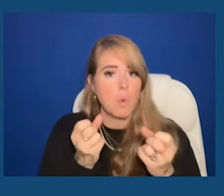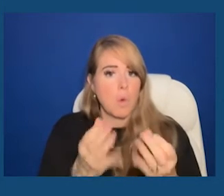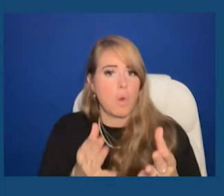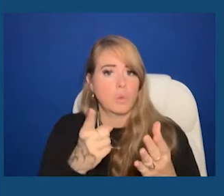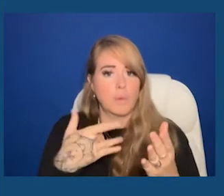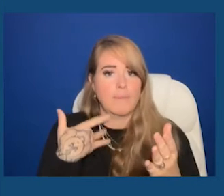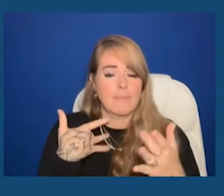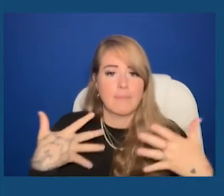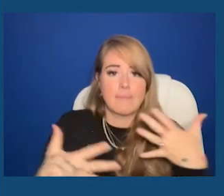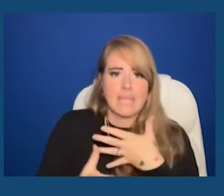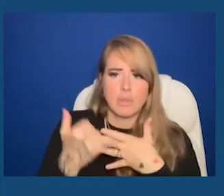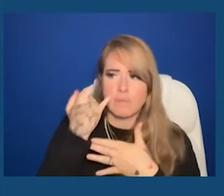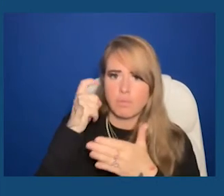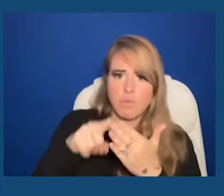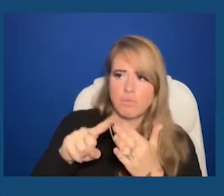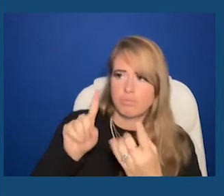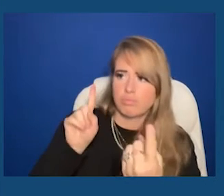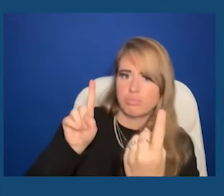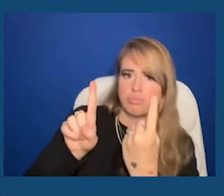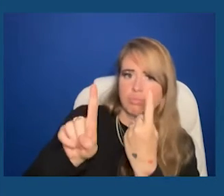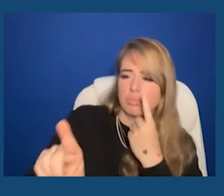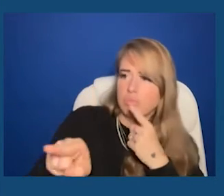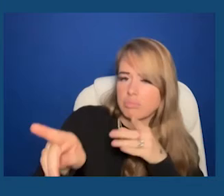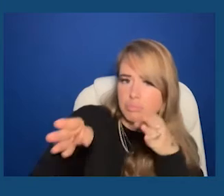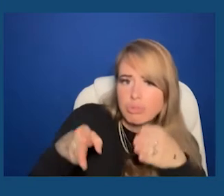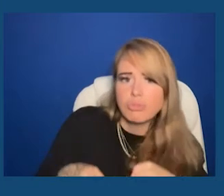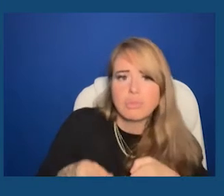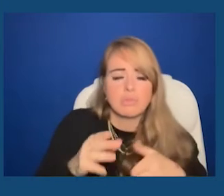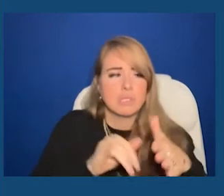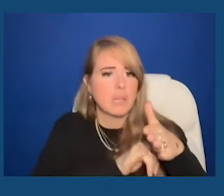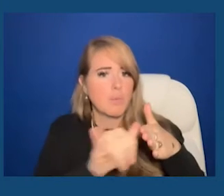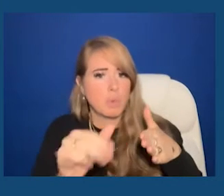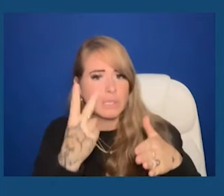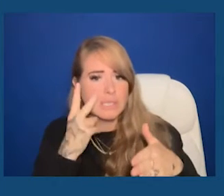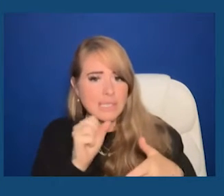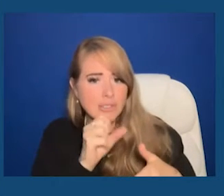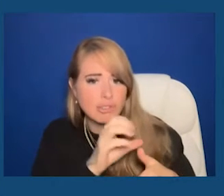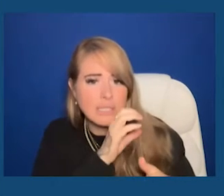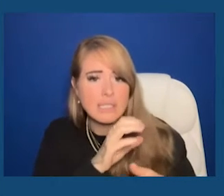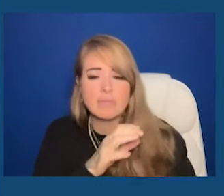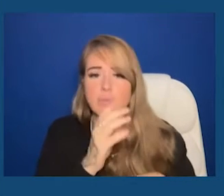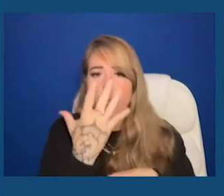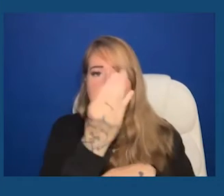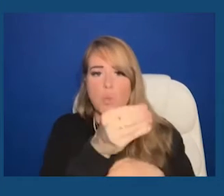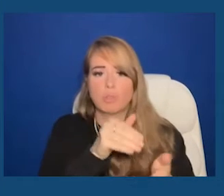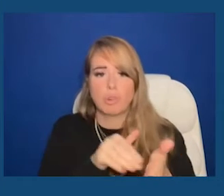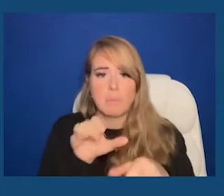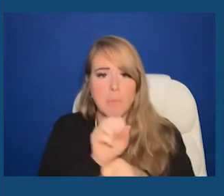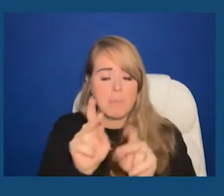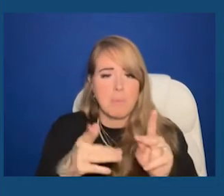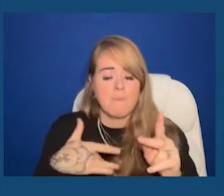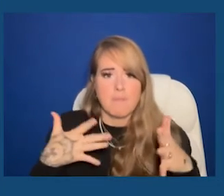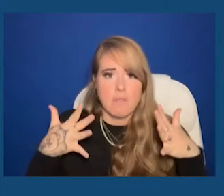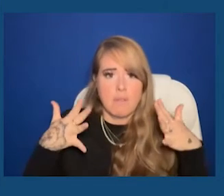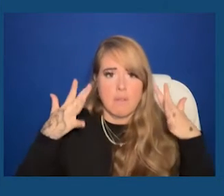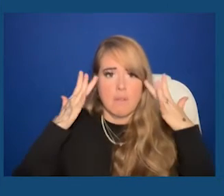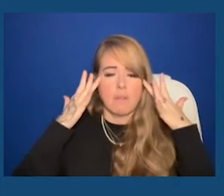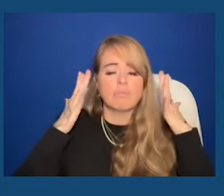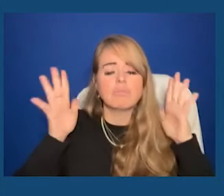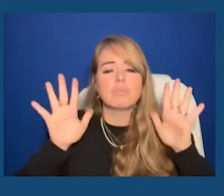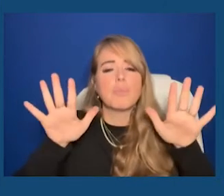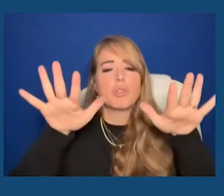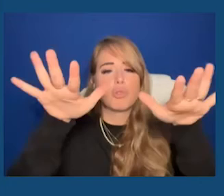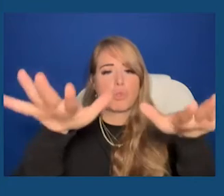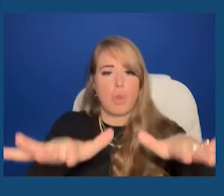on a street or you're pushing a subway or a senior citizen going to a doctor appointment. We want to just calm it all down. So